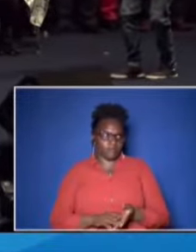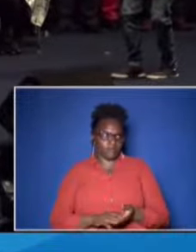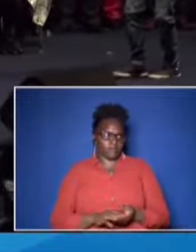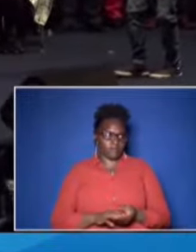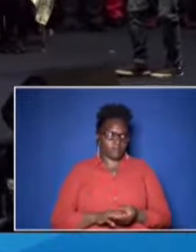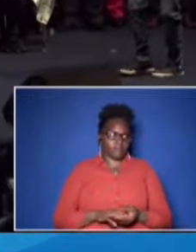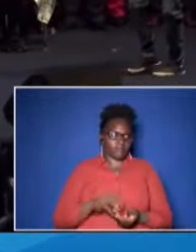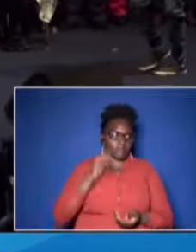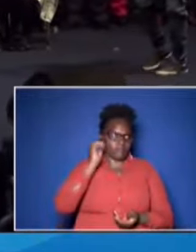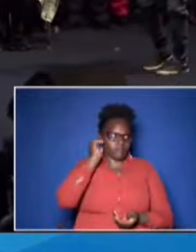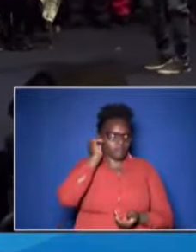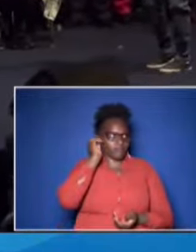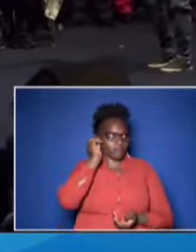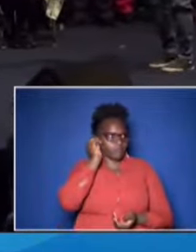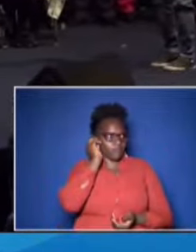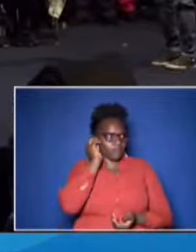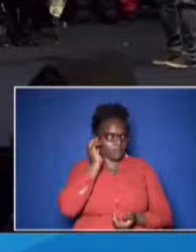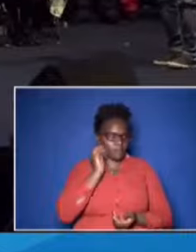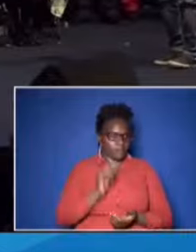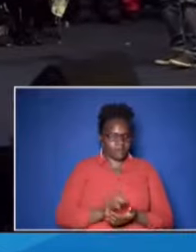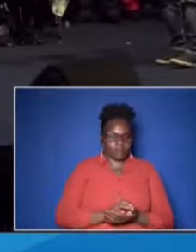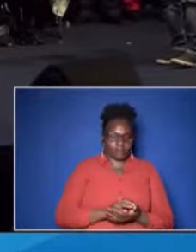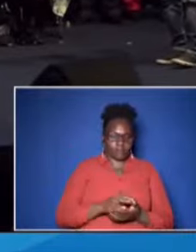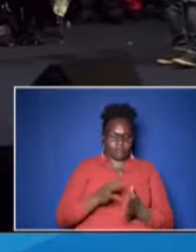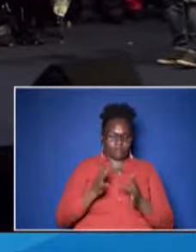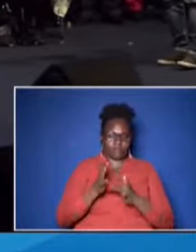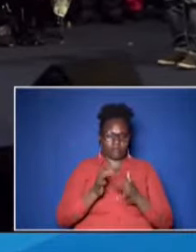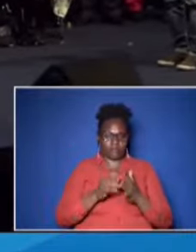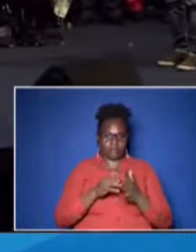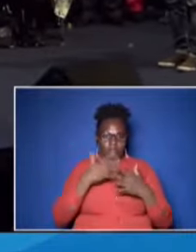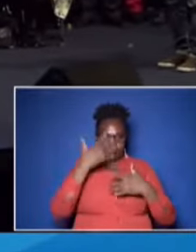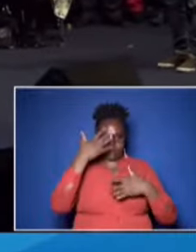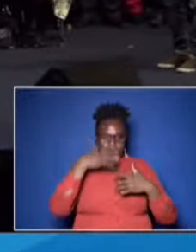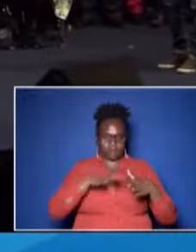up she's sensing the presence of